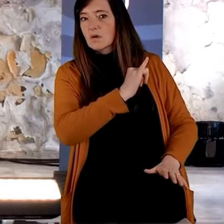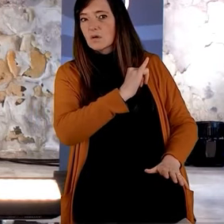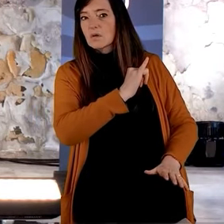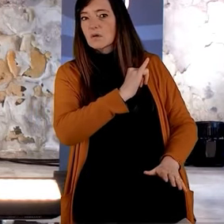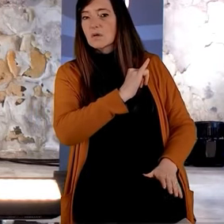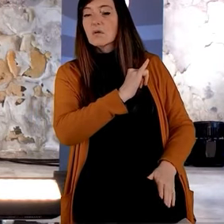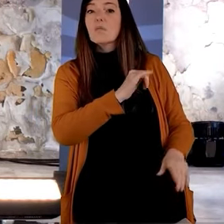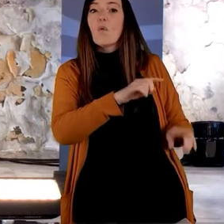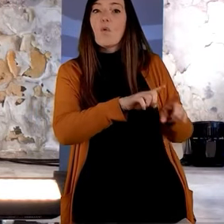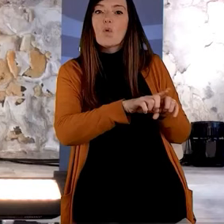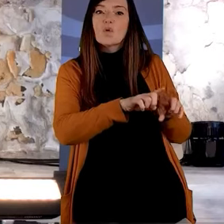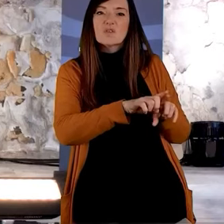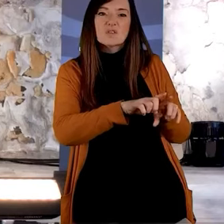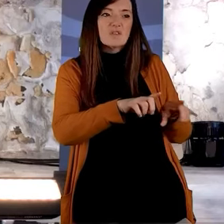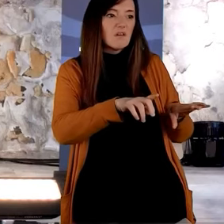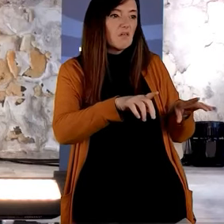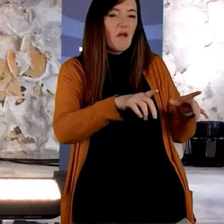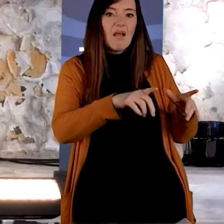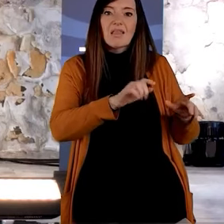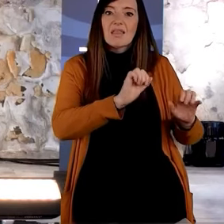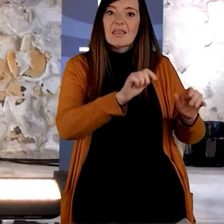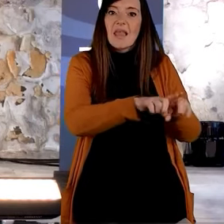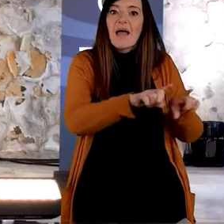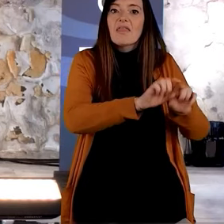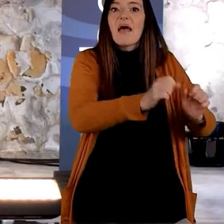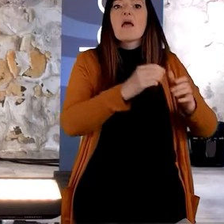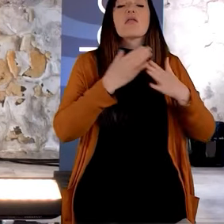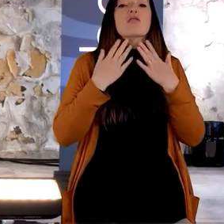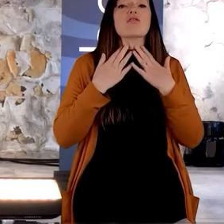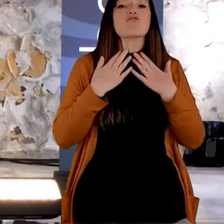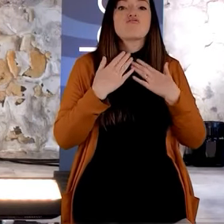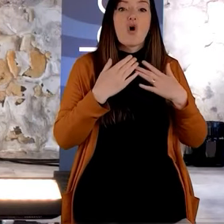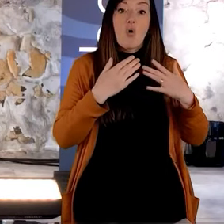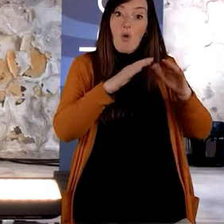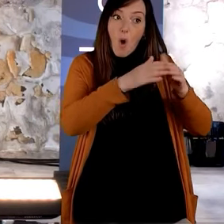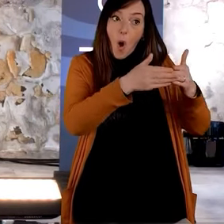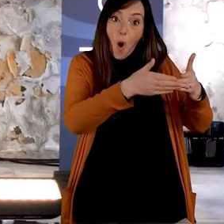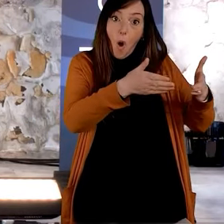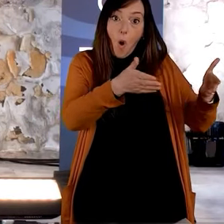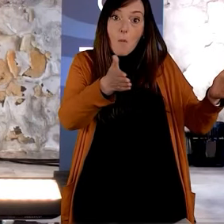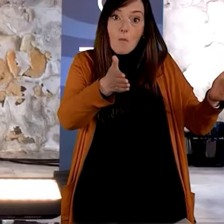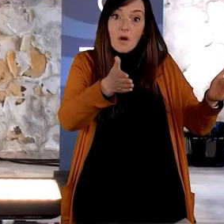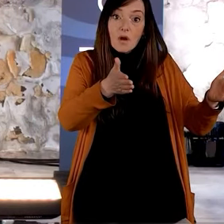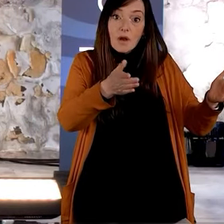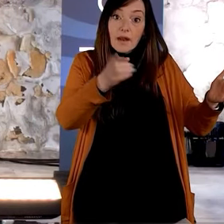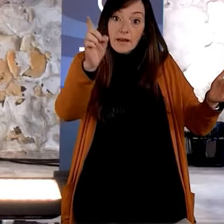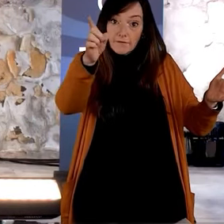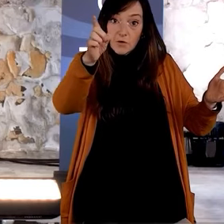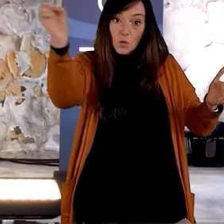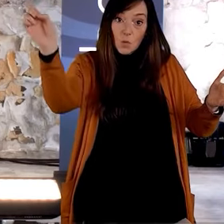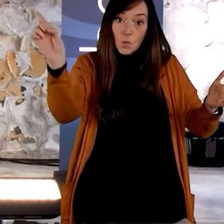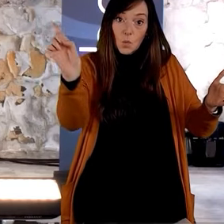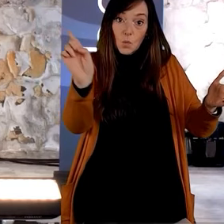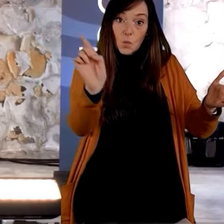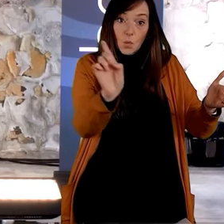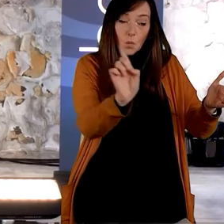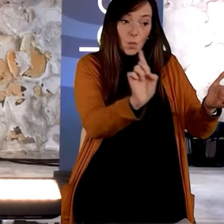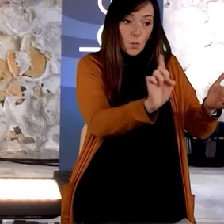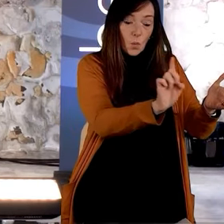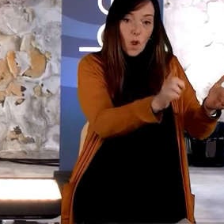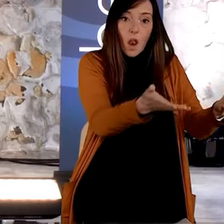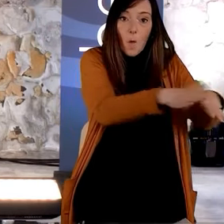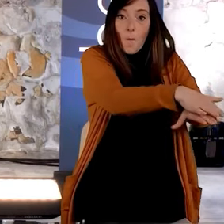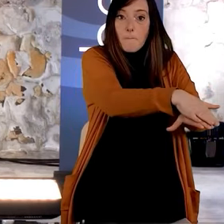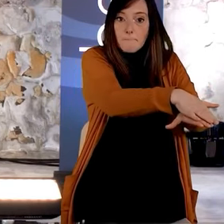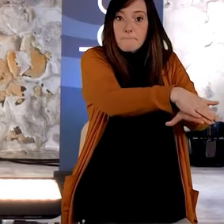And it may also have the sense that actually their throat is about to swallow you into an open grave. If you spend too much time in their company, that's